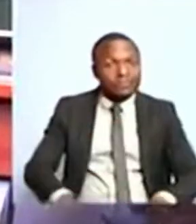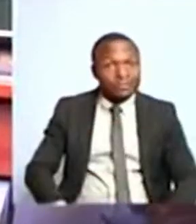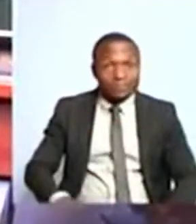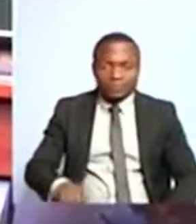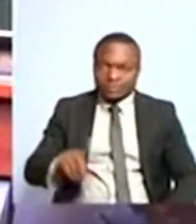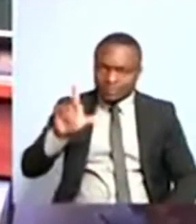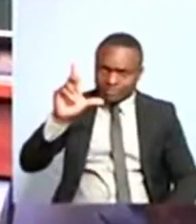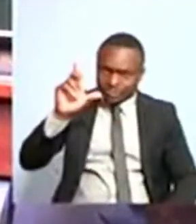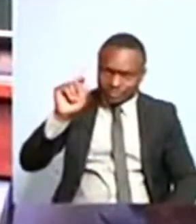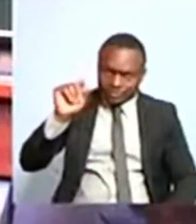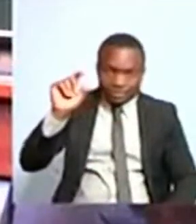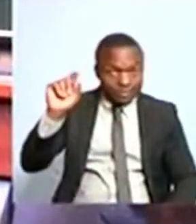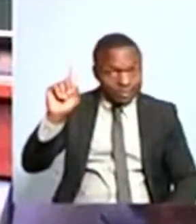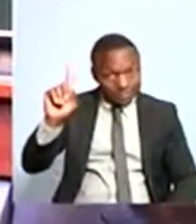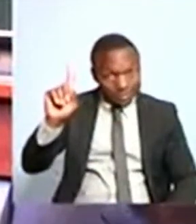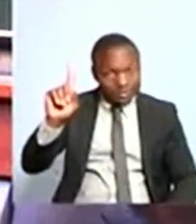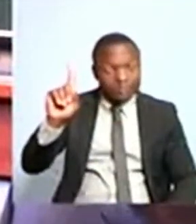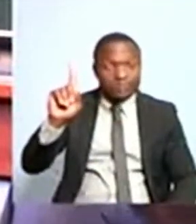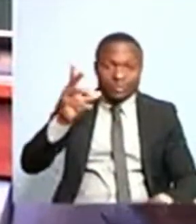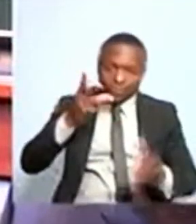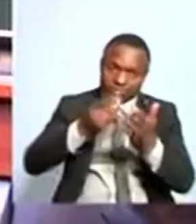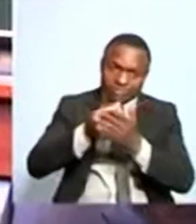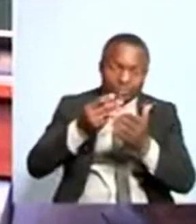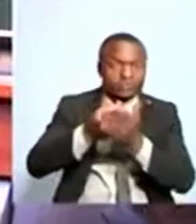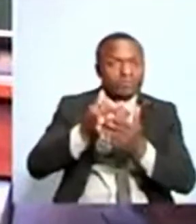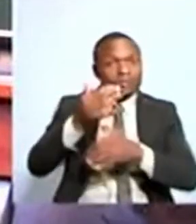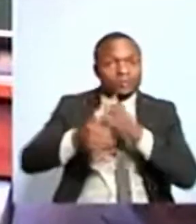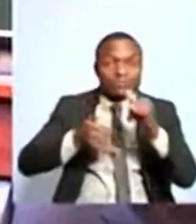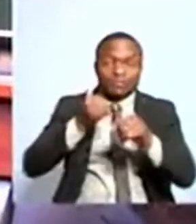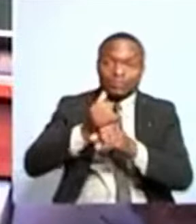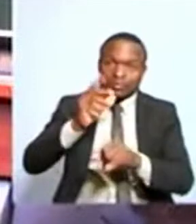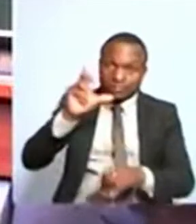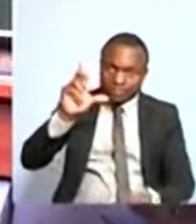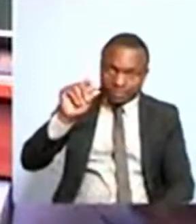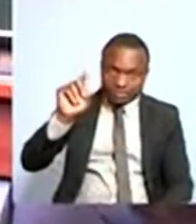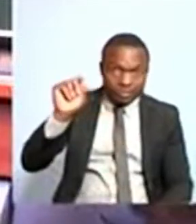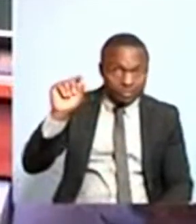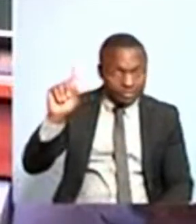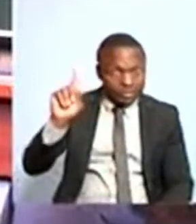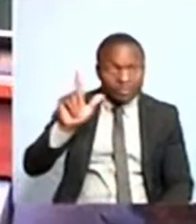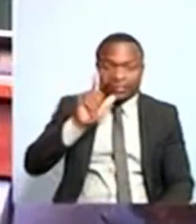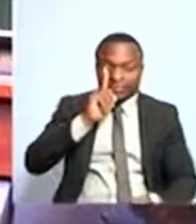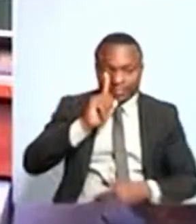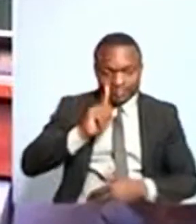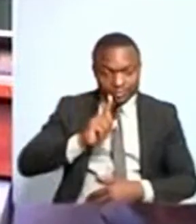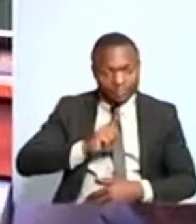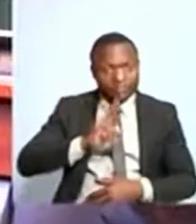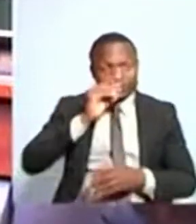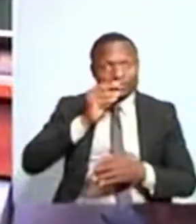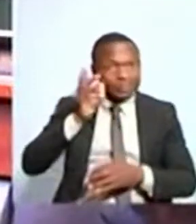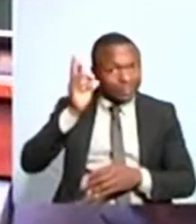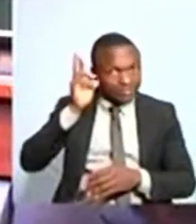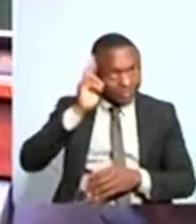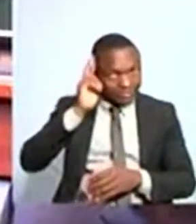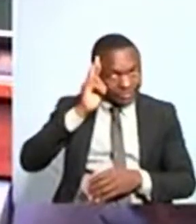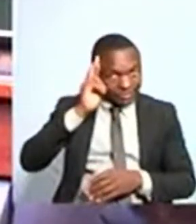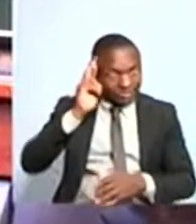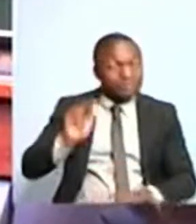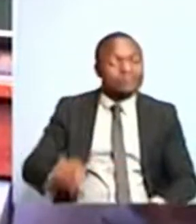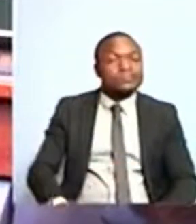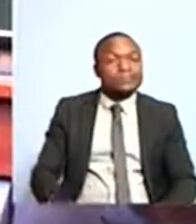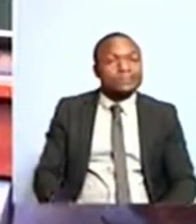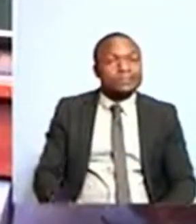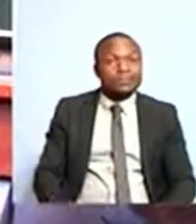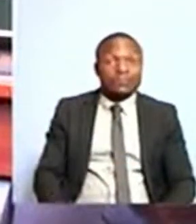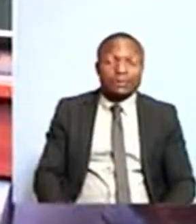year 2021, for the financial year 2021. And Madam Speaker, you recall that